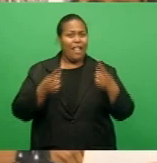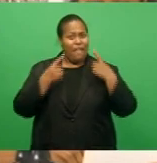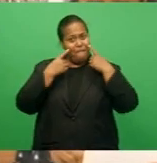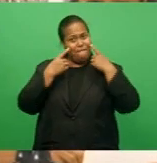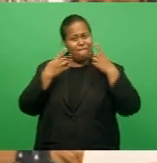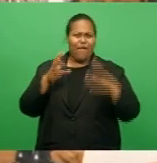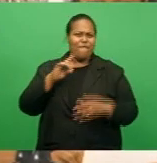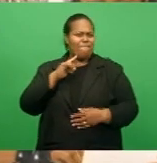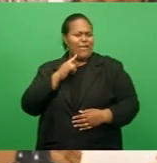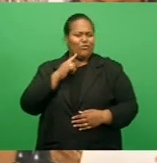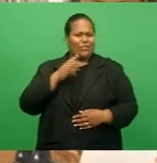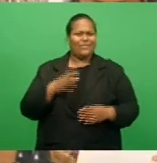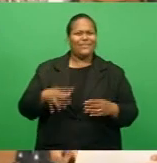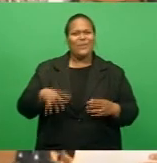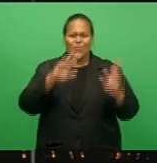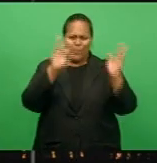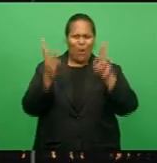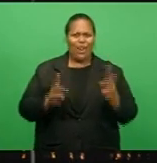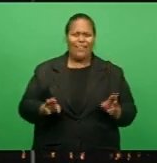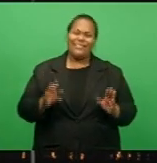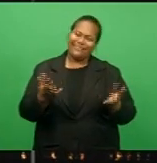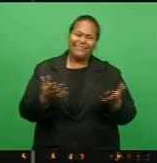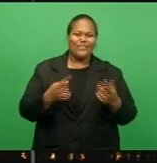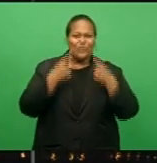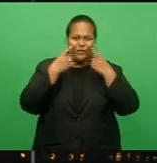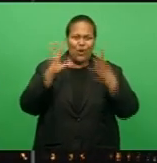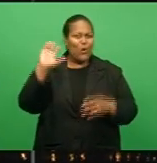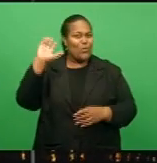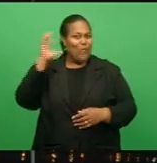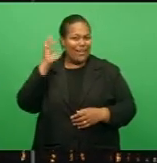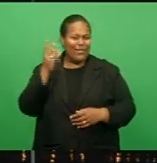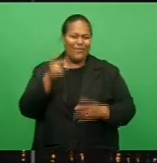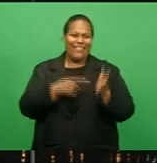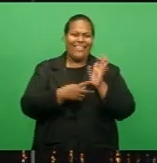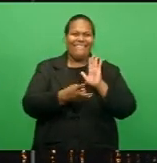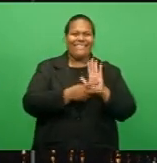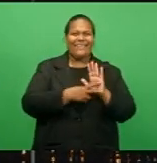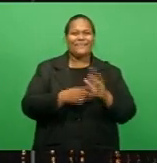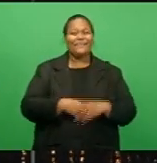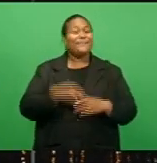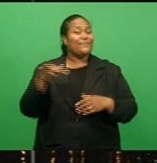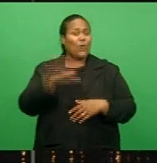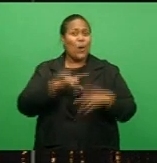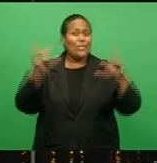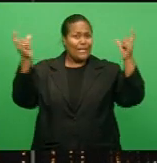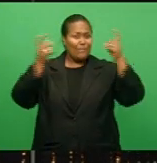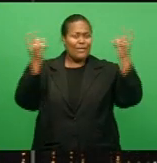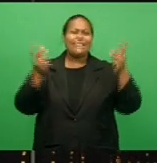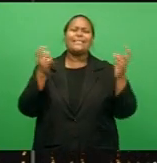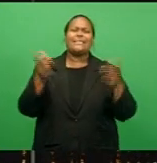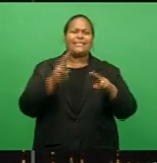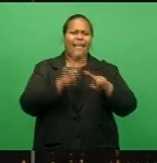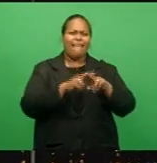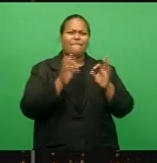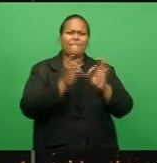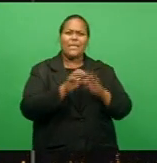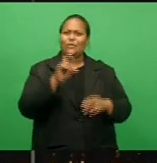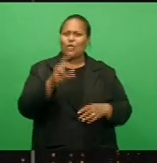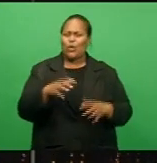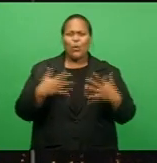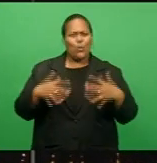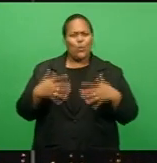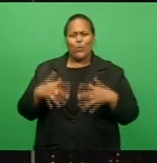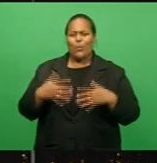by our radio team. All festivals celebrated by the Fijian Broadcasting Corporation are with great